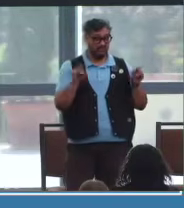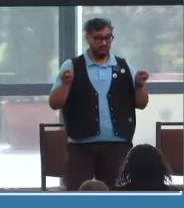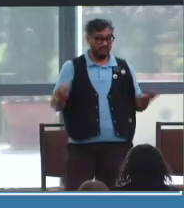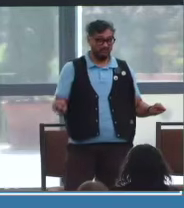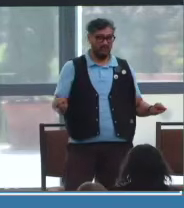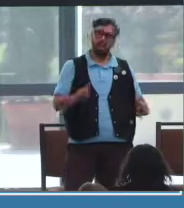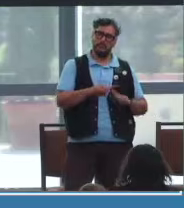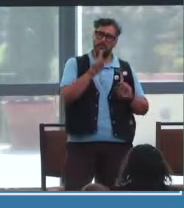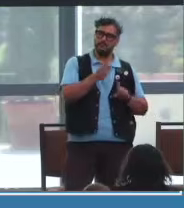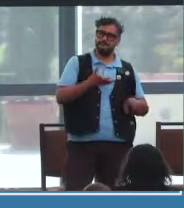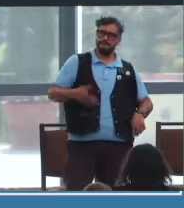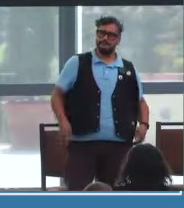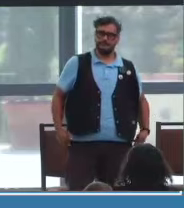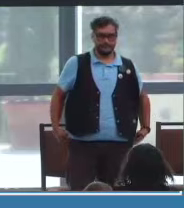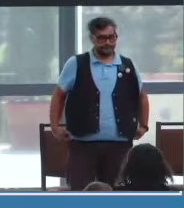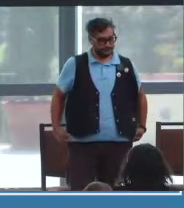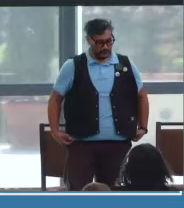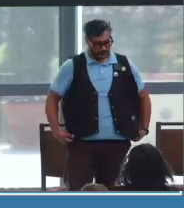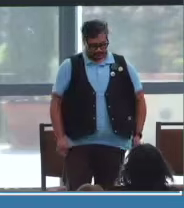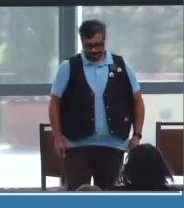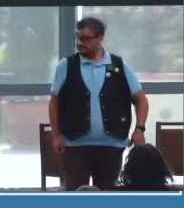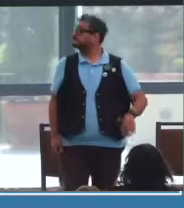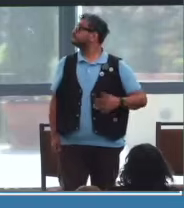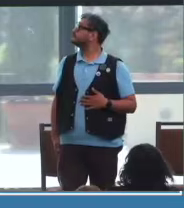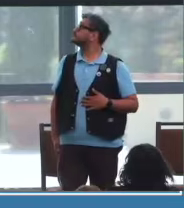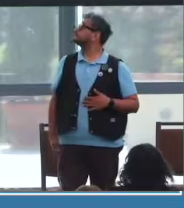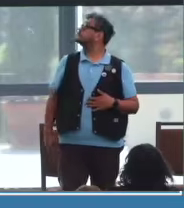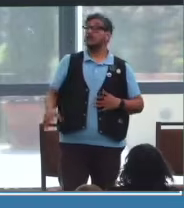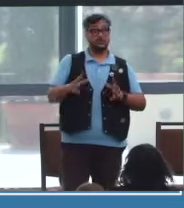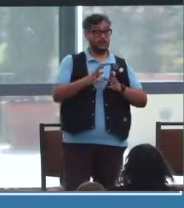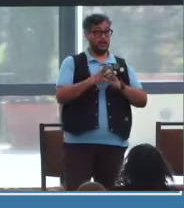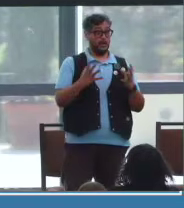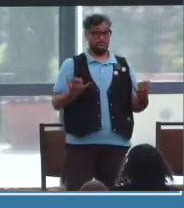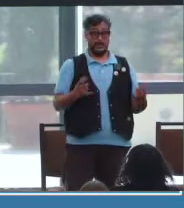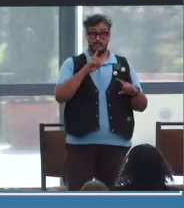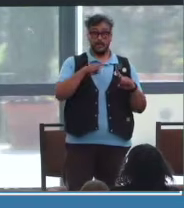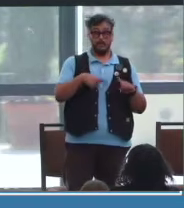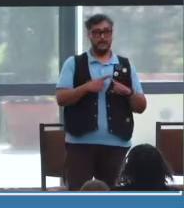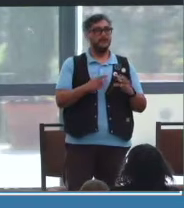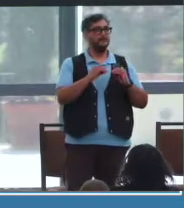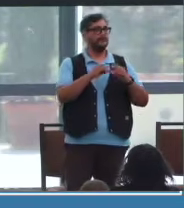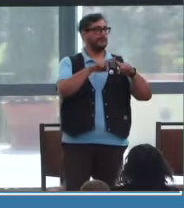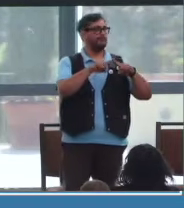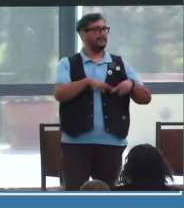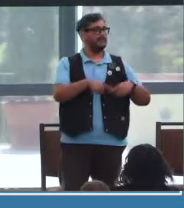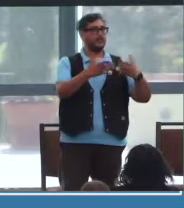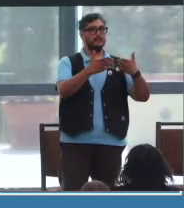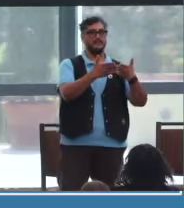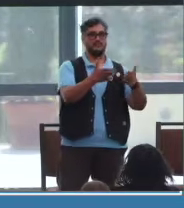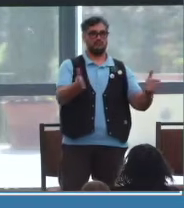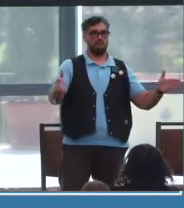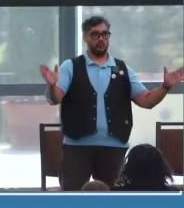we'll talk about that as we go along. So a lot of what I'm going to talk about now is really more based on the general